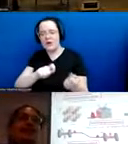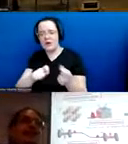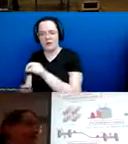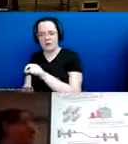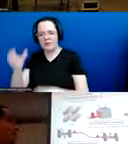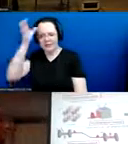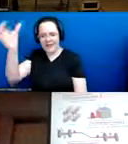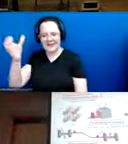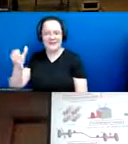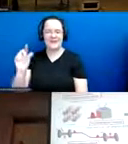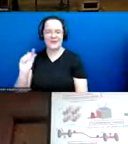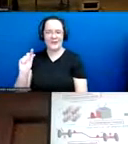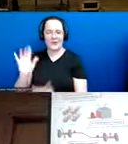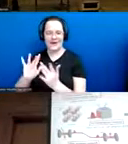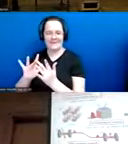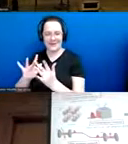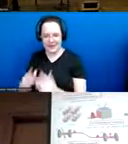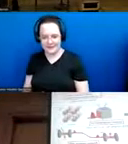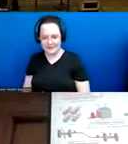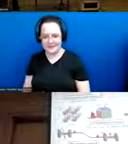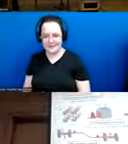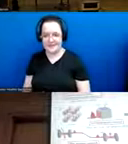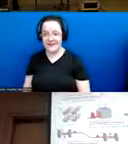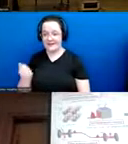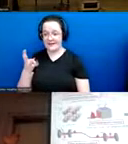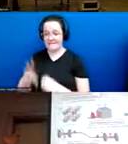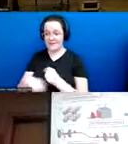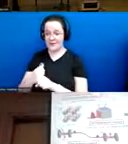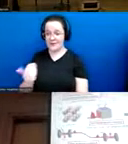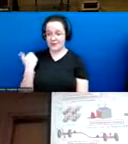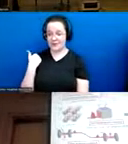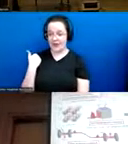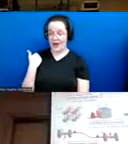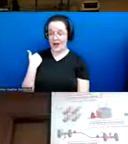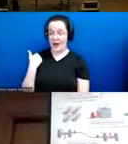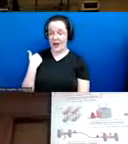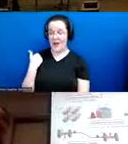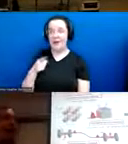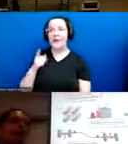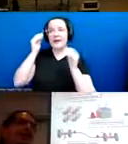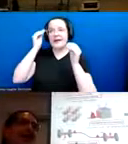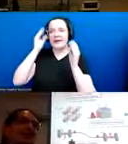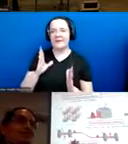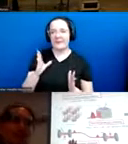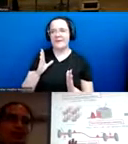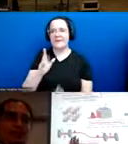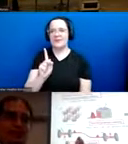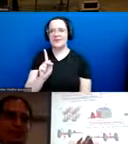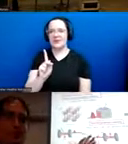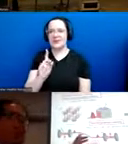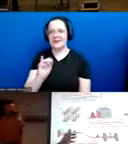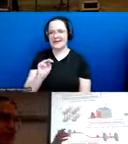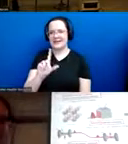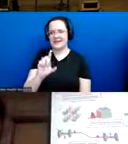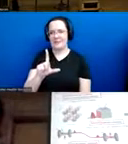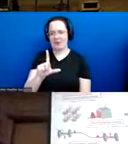is. Right. A few years ago, and I was just having this conversation today. Professor Jeff Kimball from Caltech had this wonderful paper,